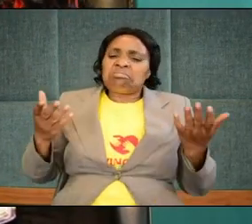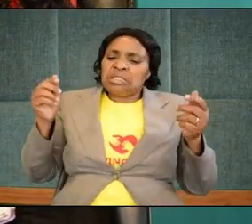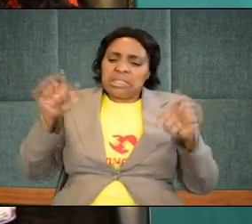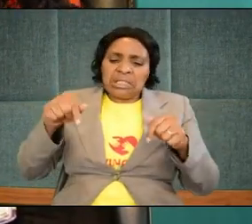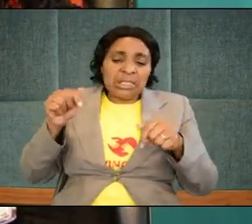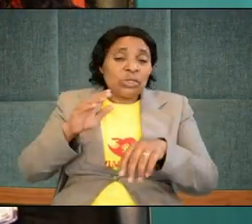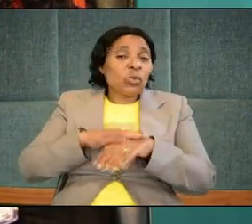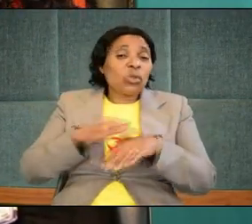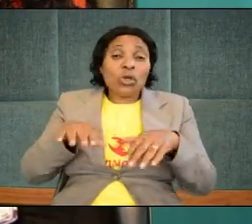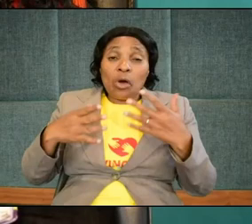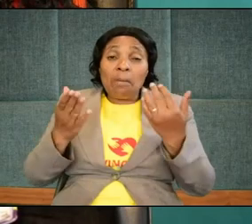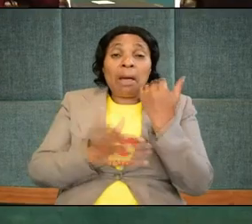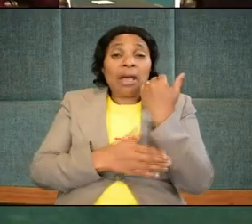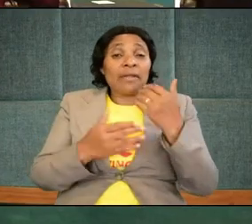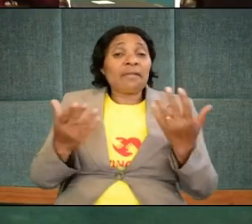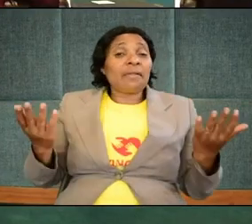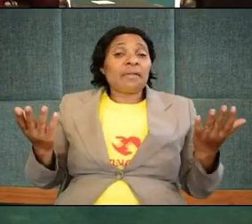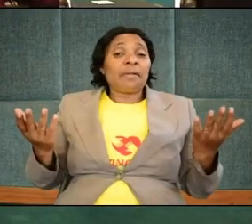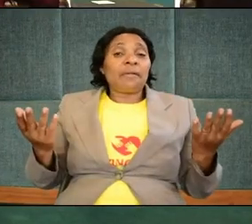thing?